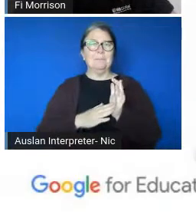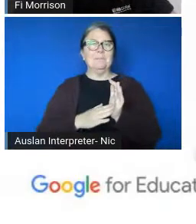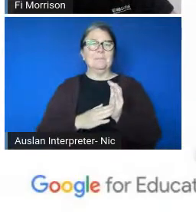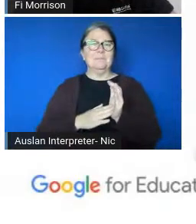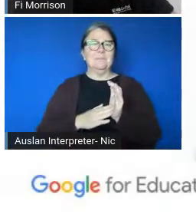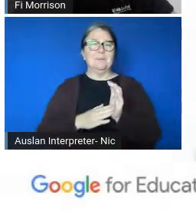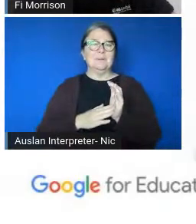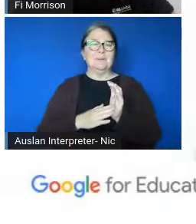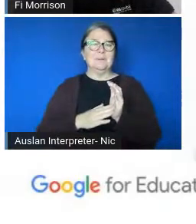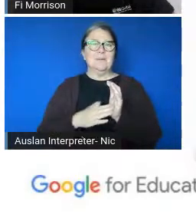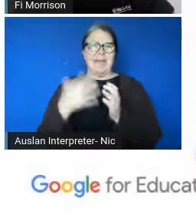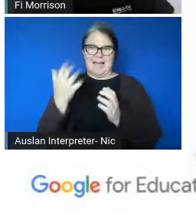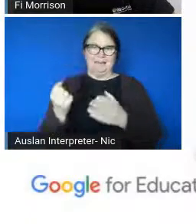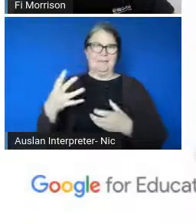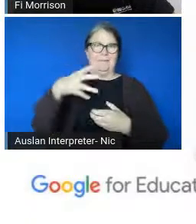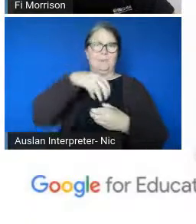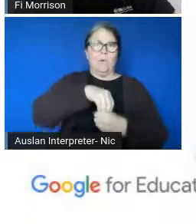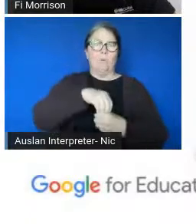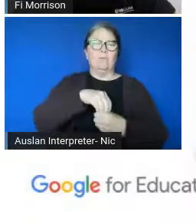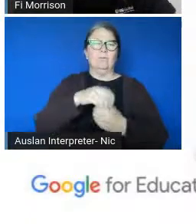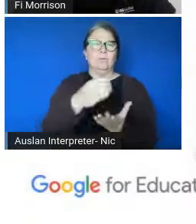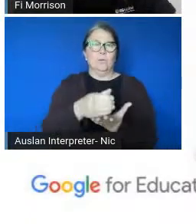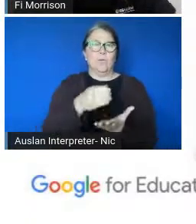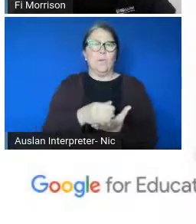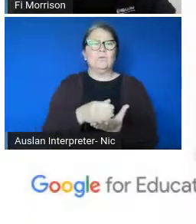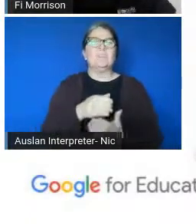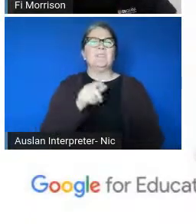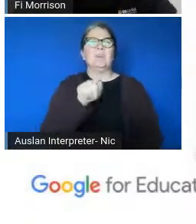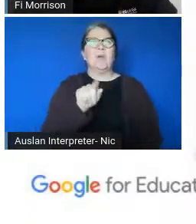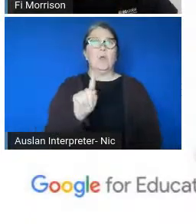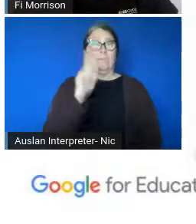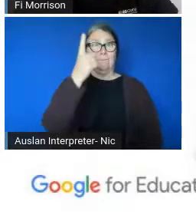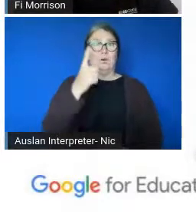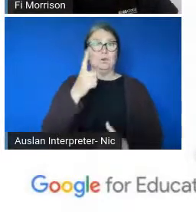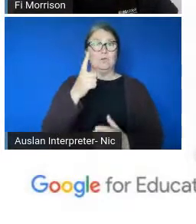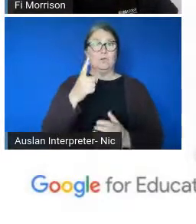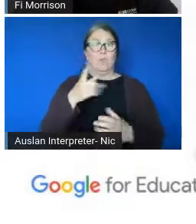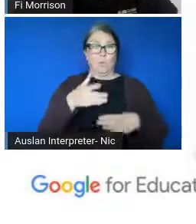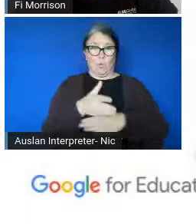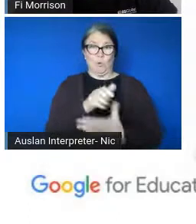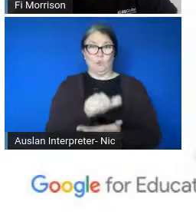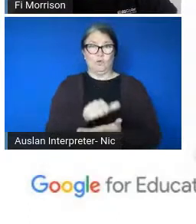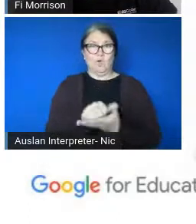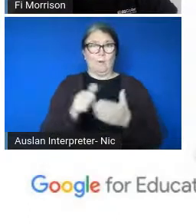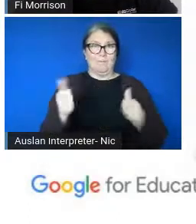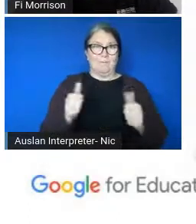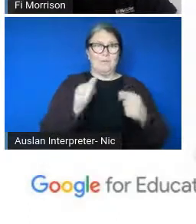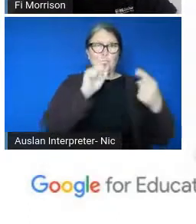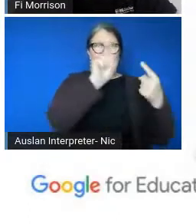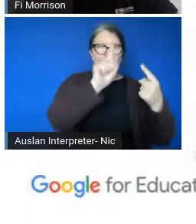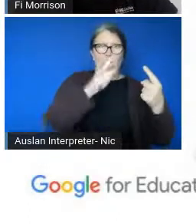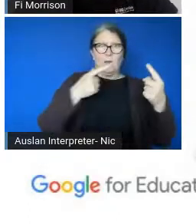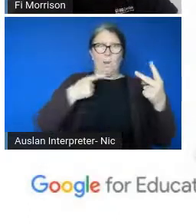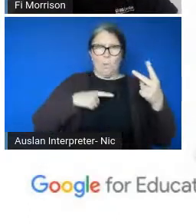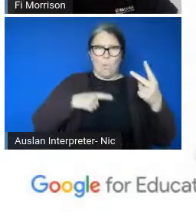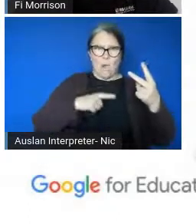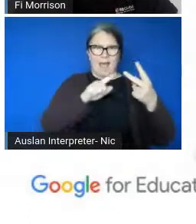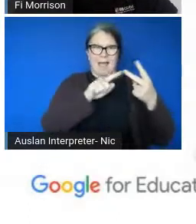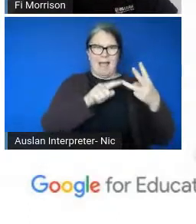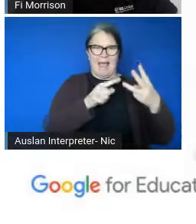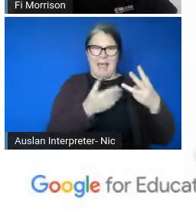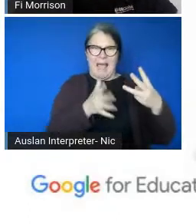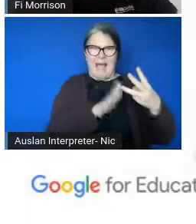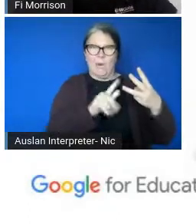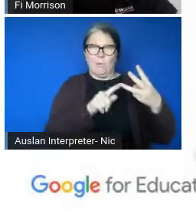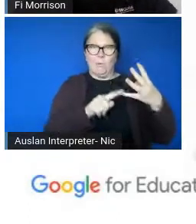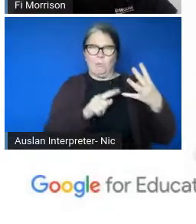course, we've already done the first workshop, which was the what, the why, and the how of STEM and social innovation projects. 2 weeks ago,